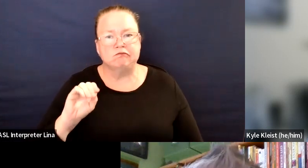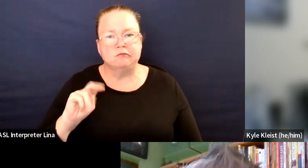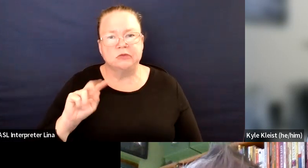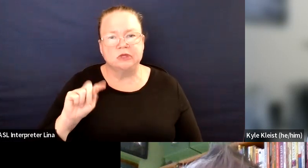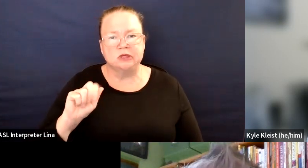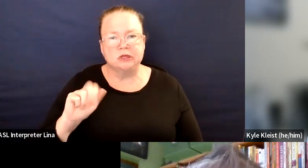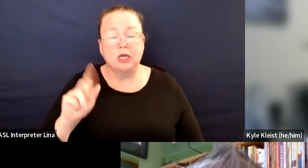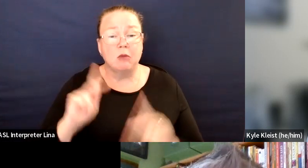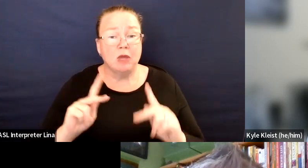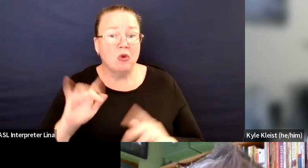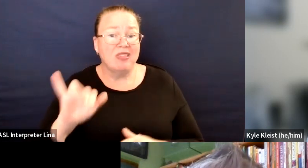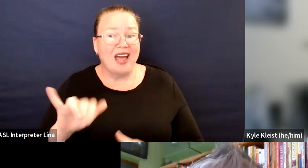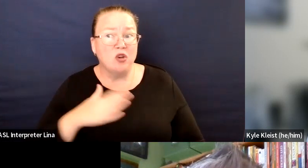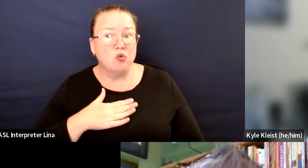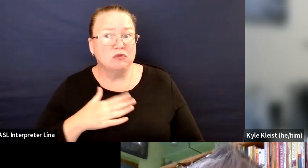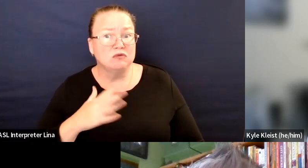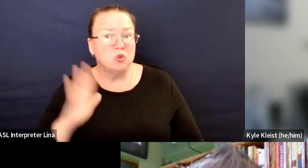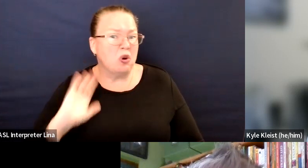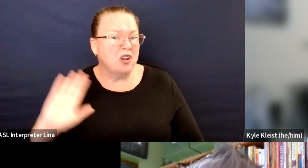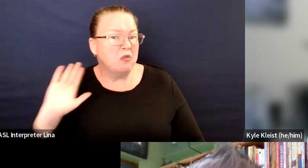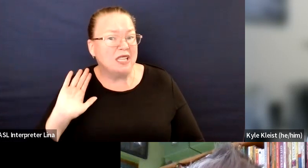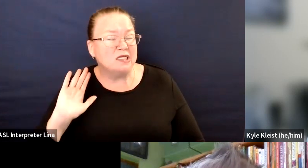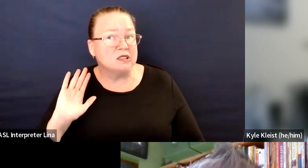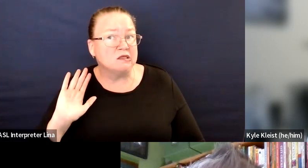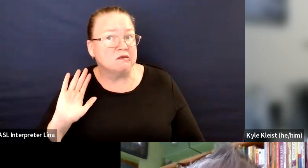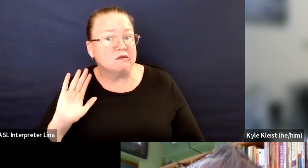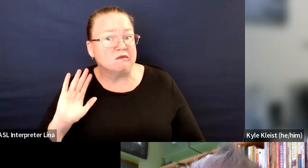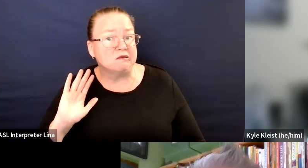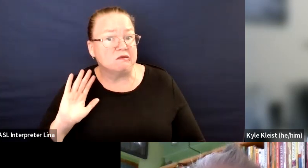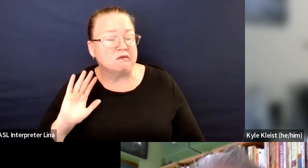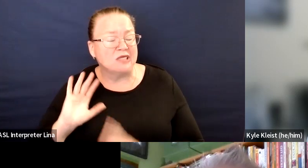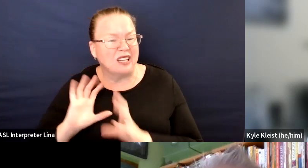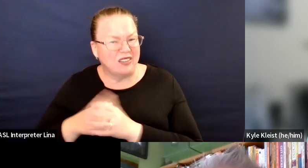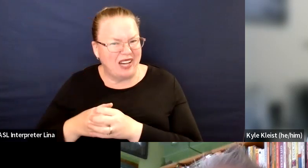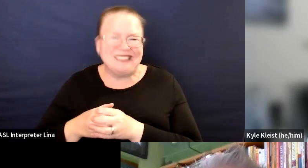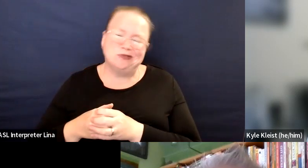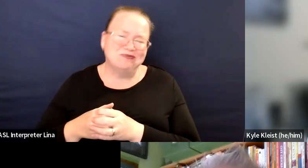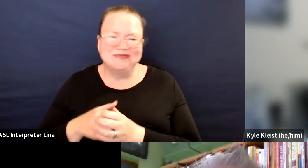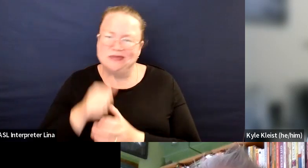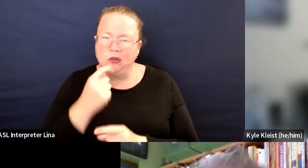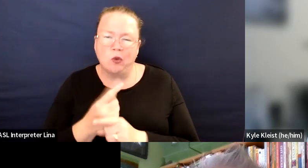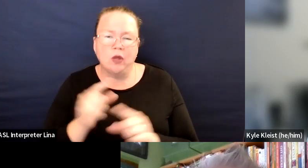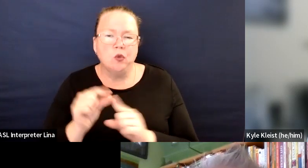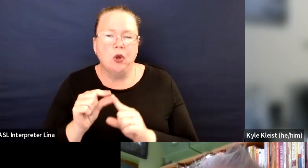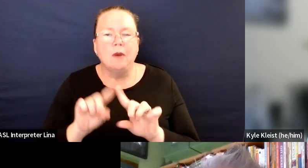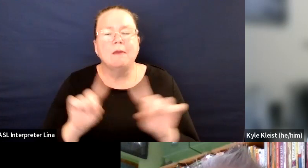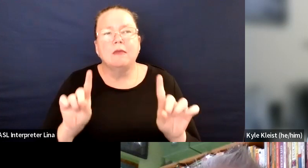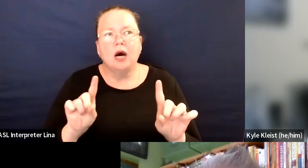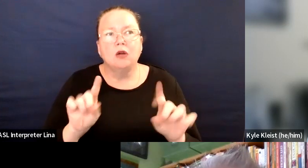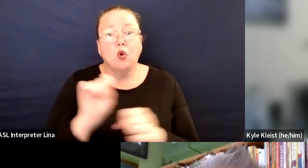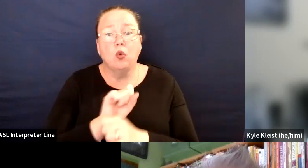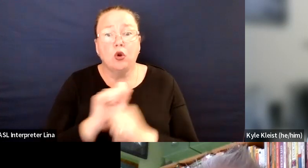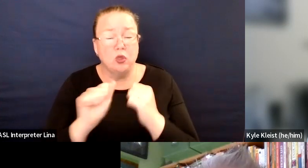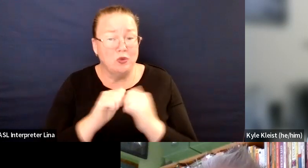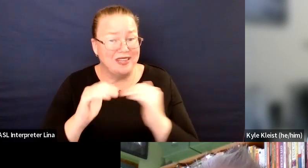people who would have been kind of confined, that's not the right word, but would have been working with peers